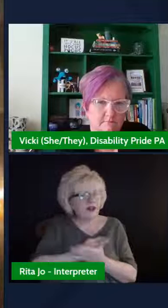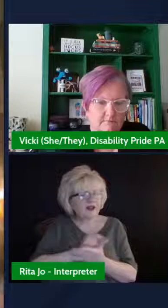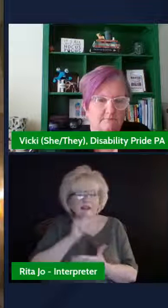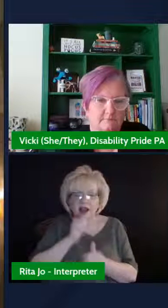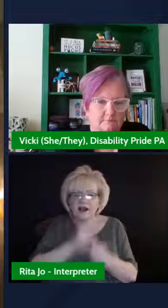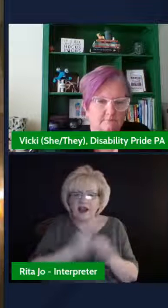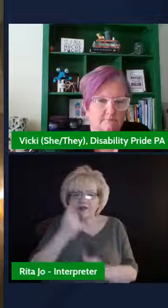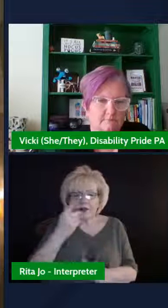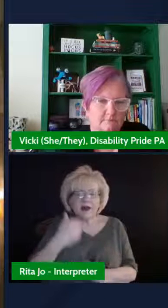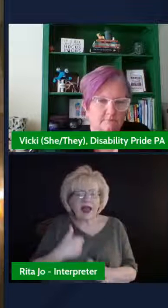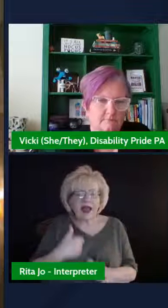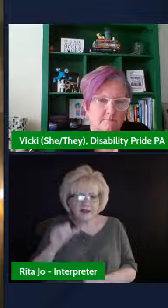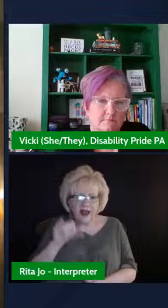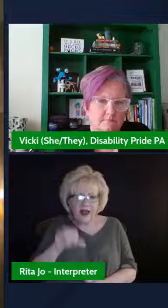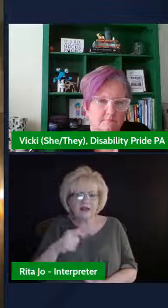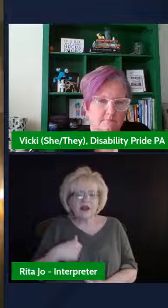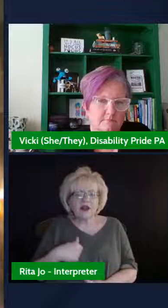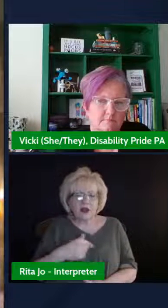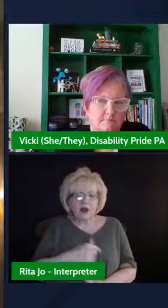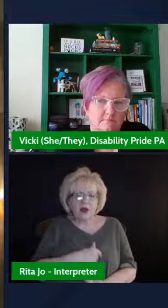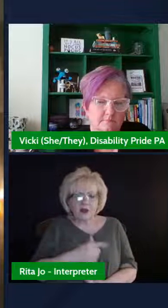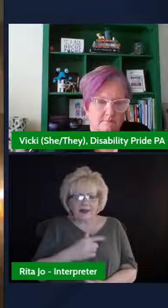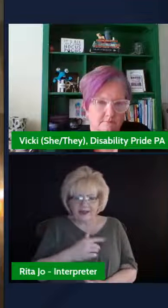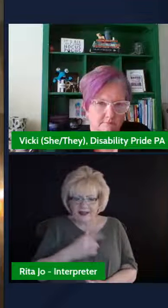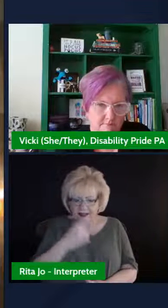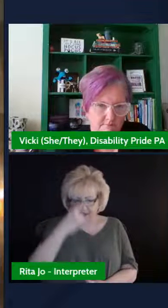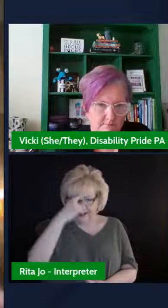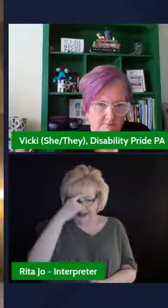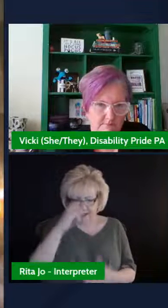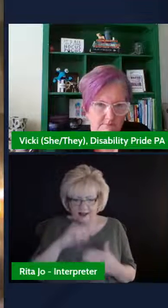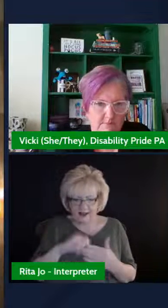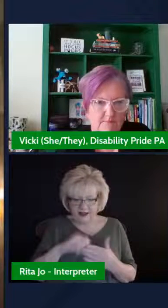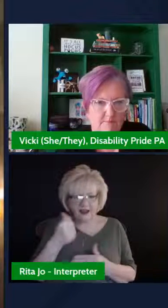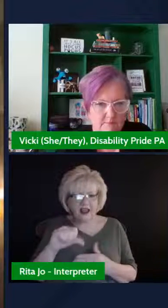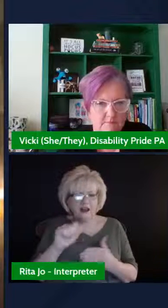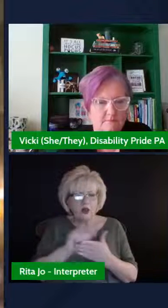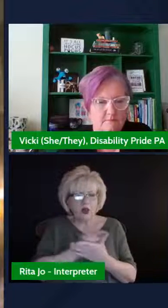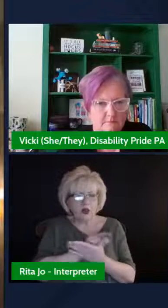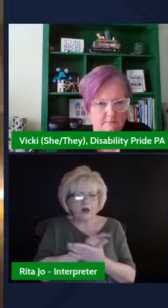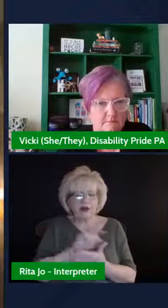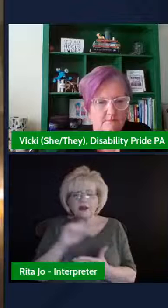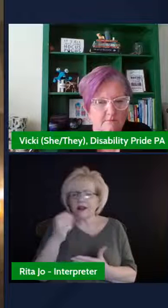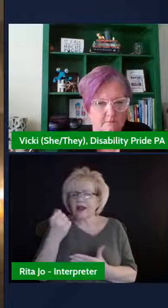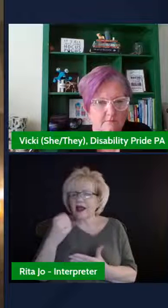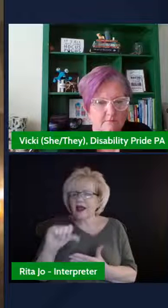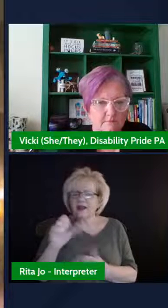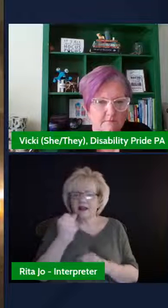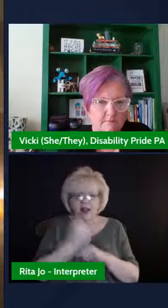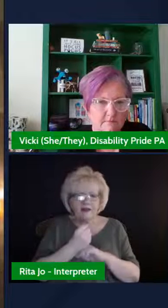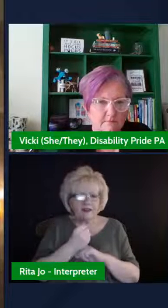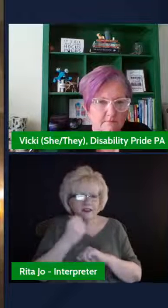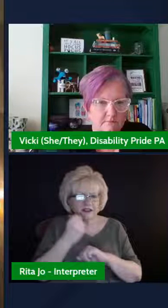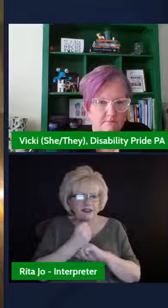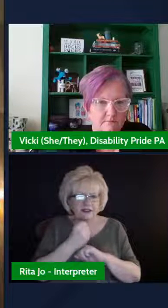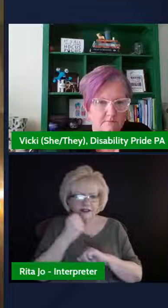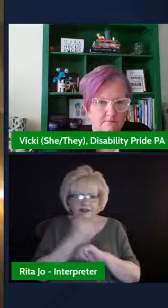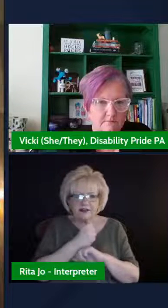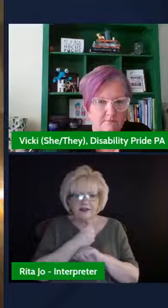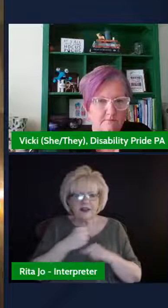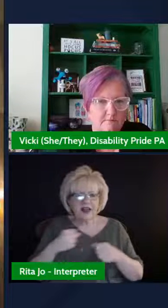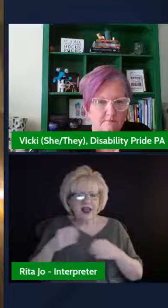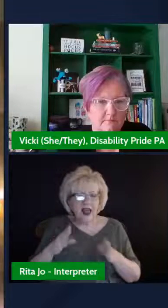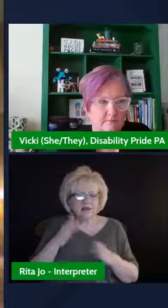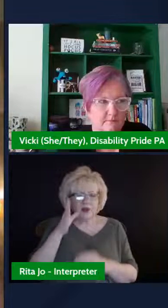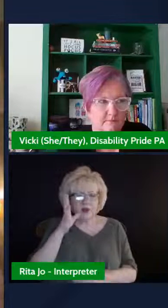that. And we kind of think that any lawyer, any advocacy avenue is going to be the best there